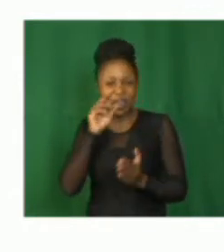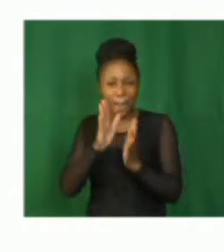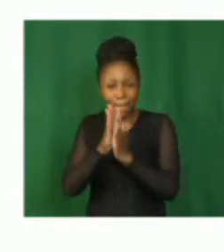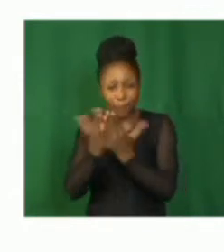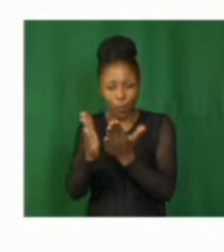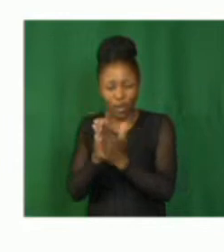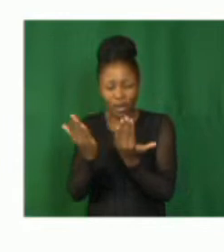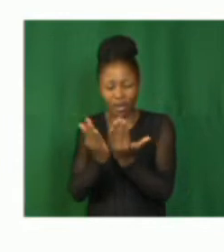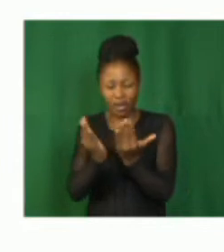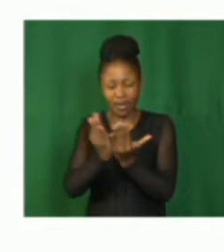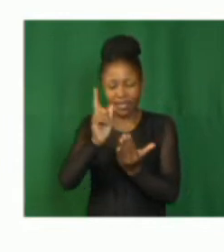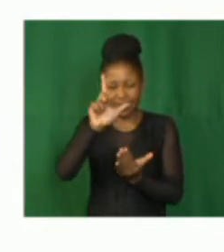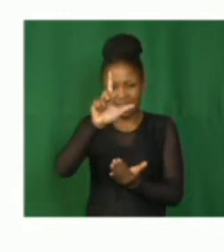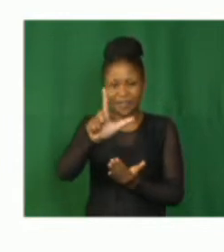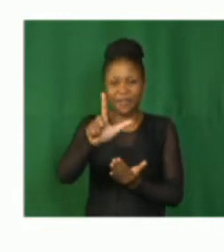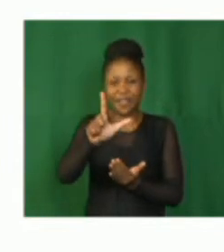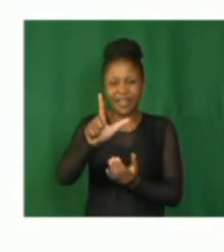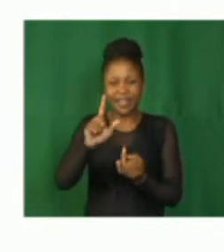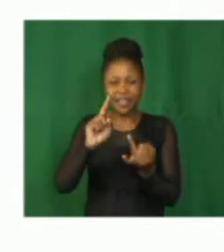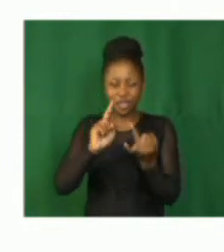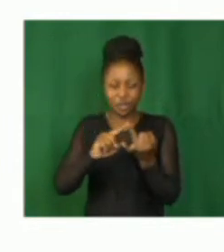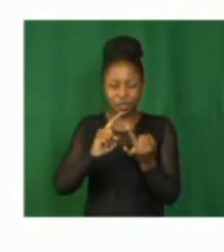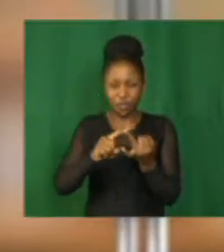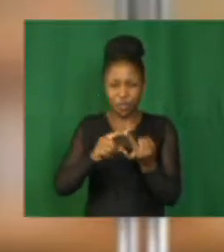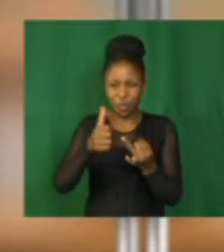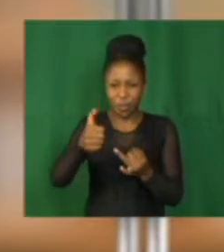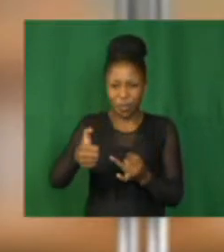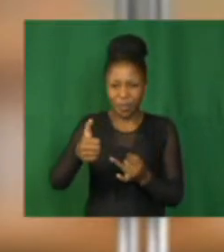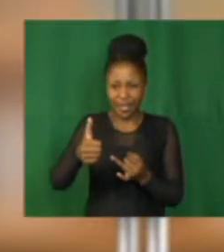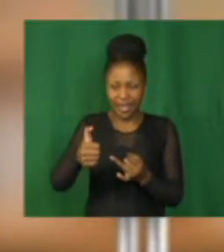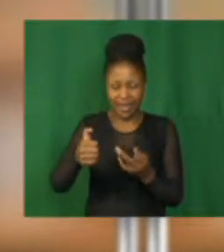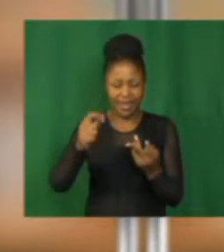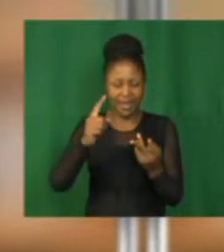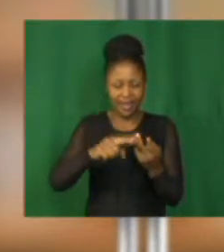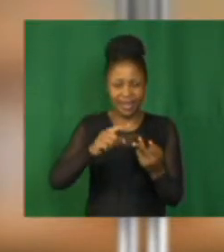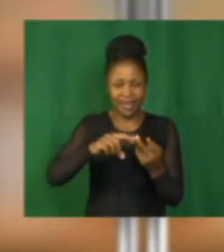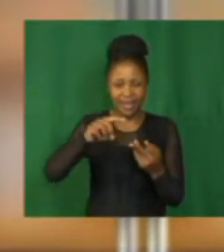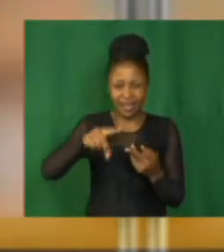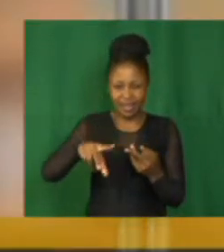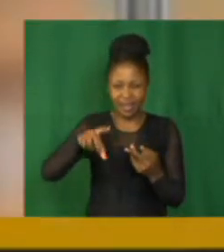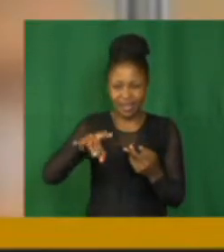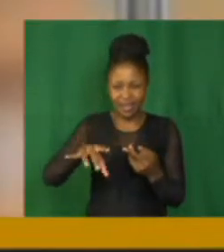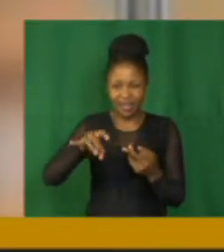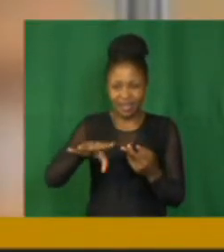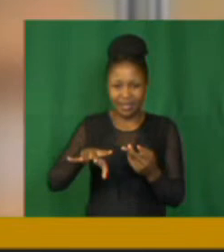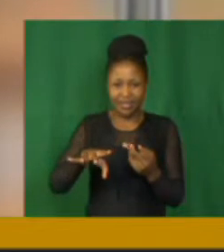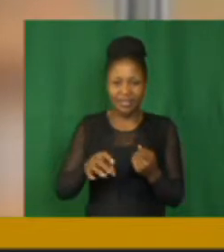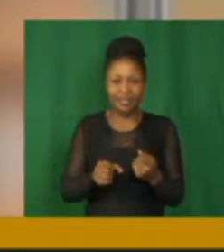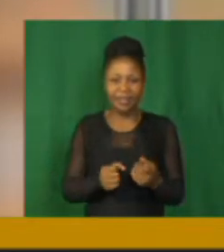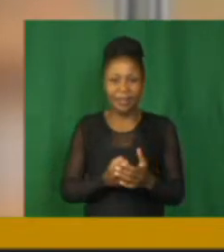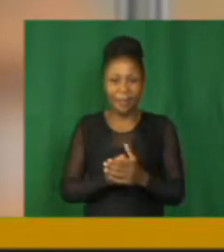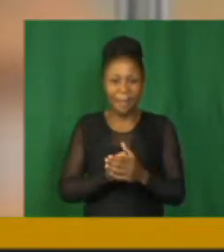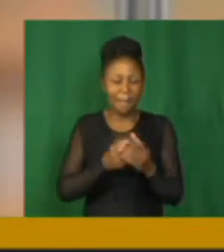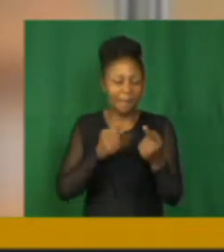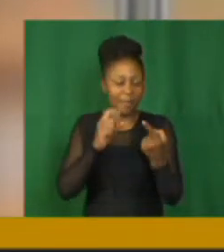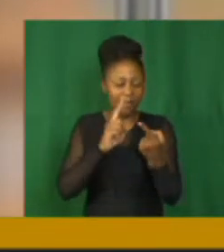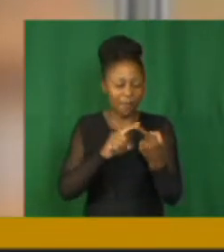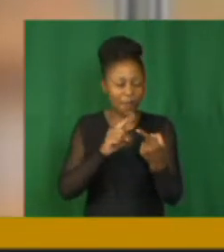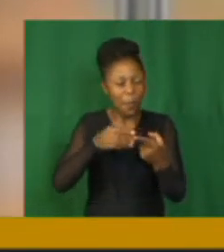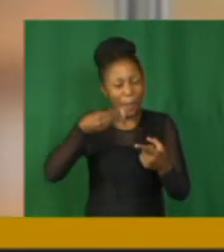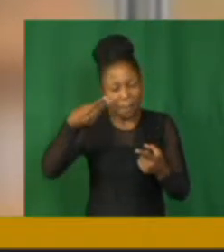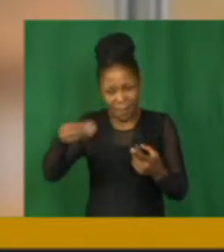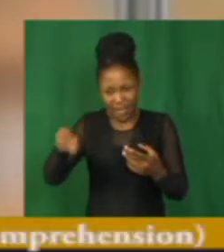7 textbooks, and your pen, a pencil, this is very important, and